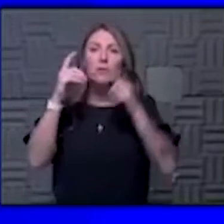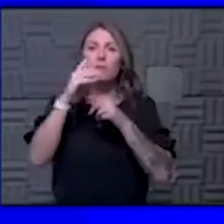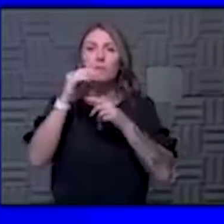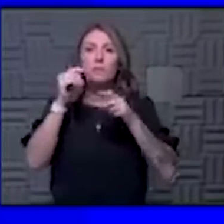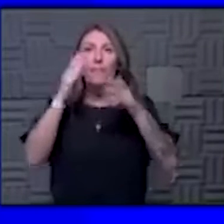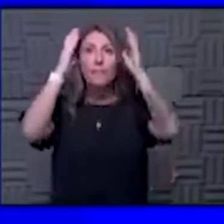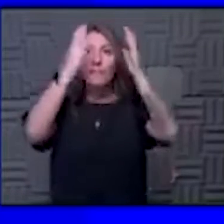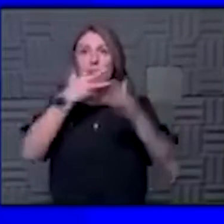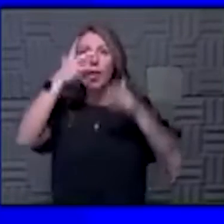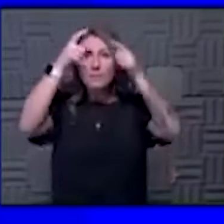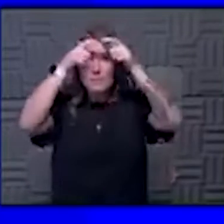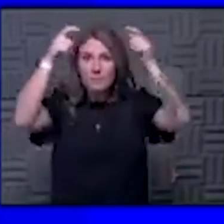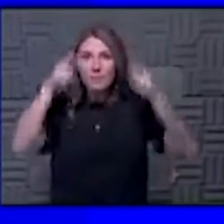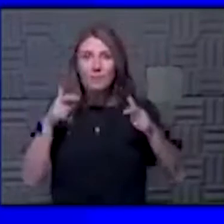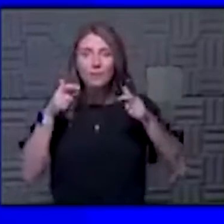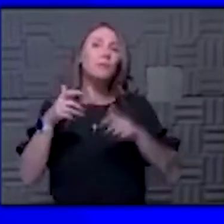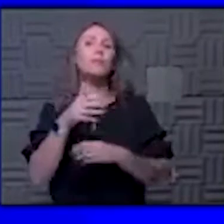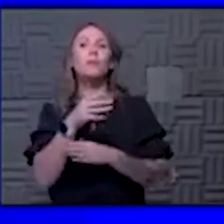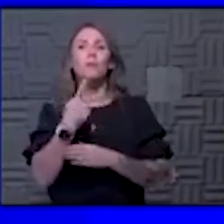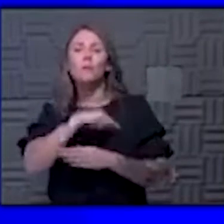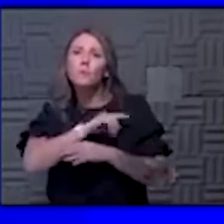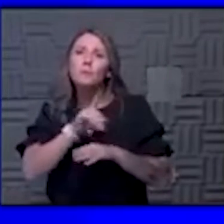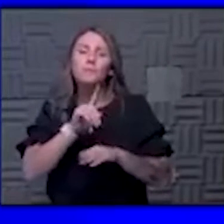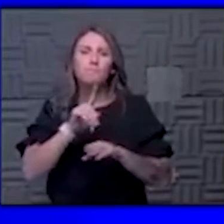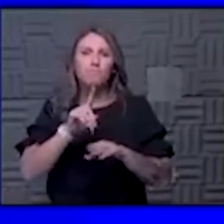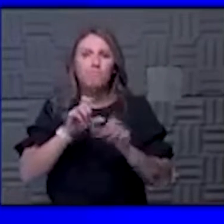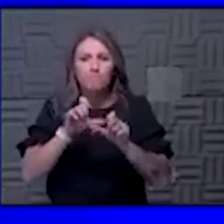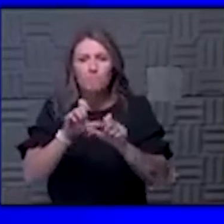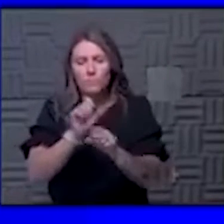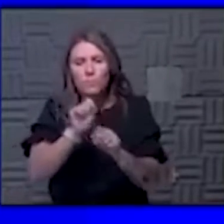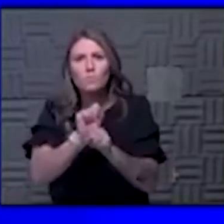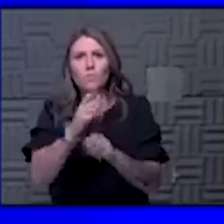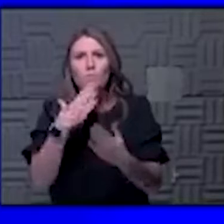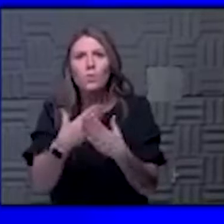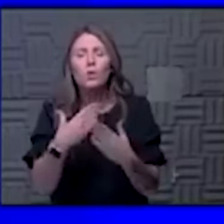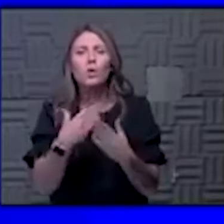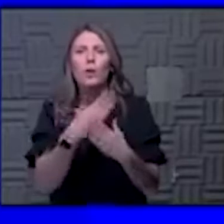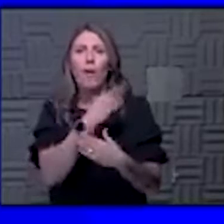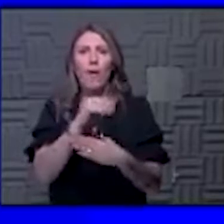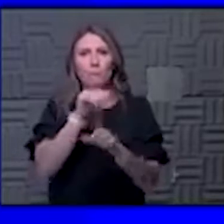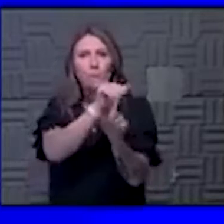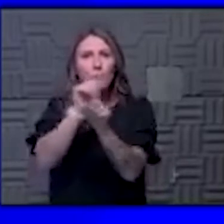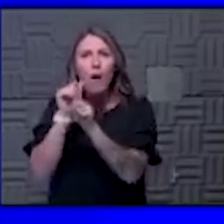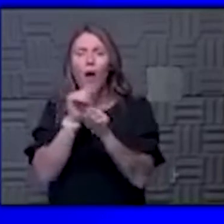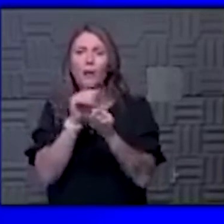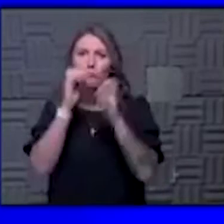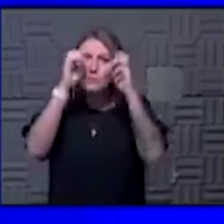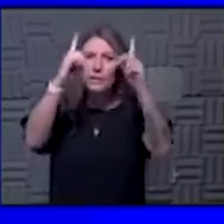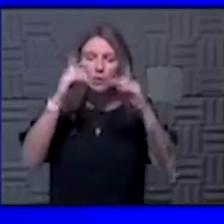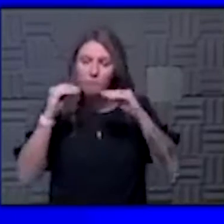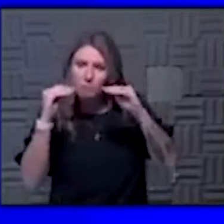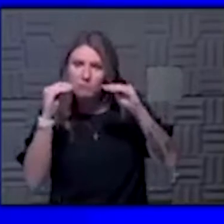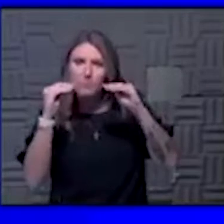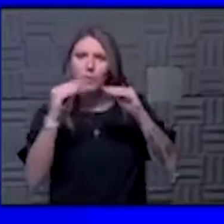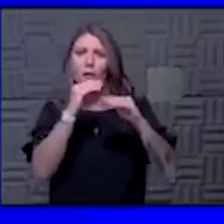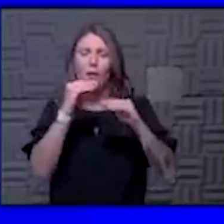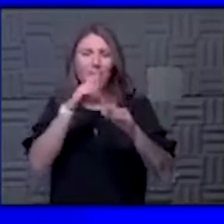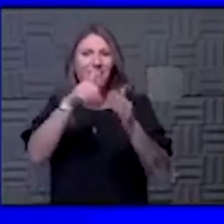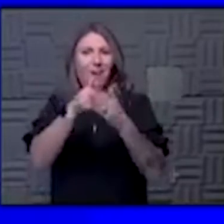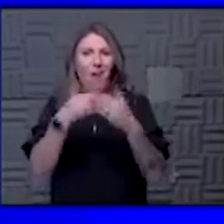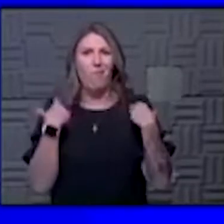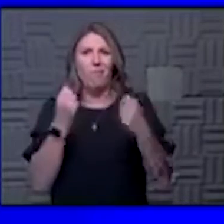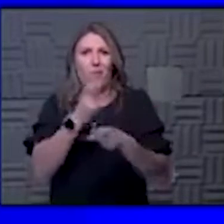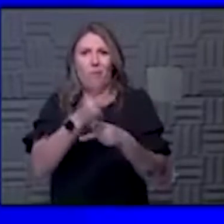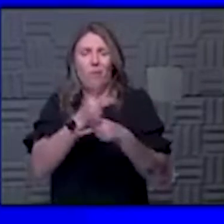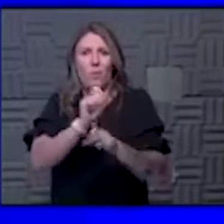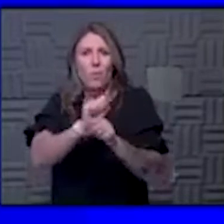we do a very good job. We have constant re-education and reminders so that we can keep all of our healthcare workers safe and